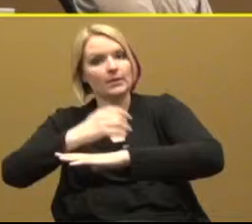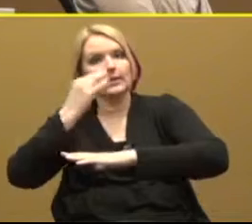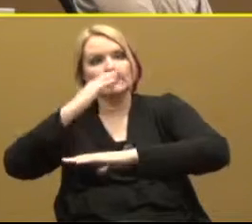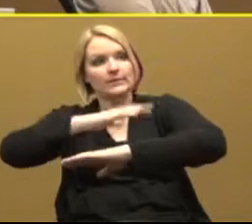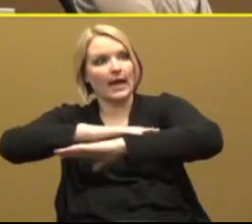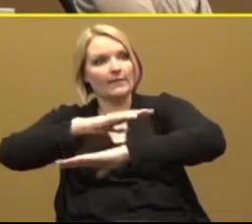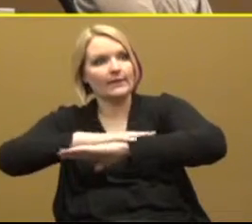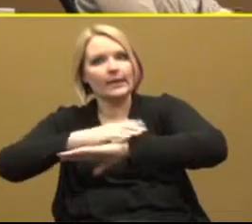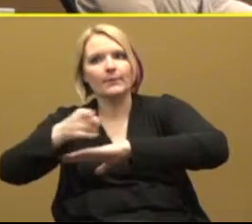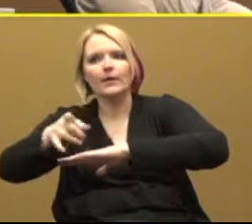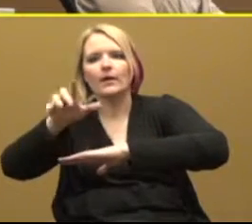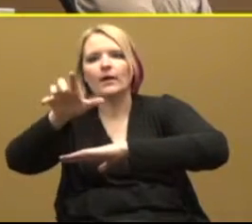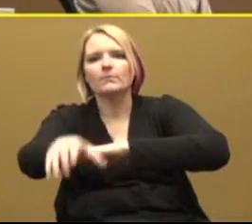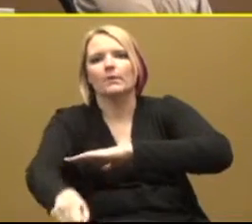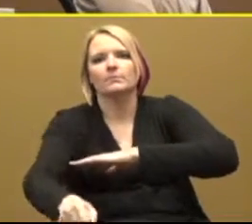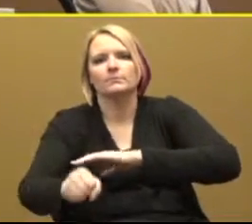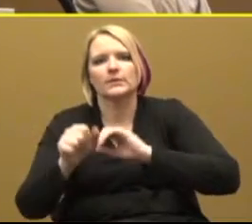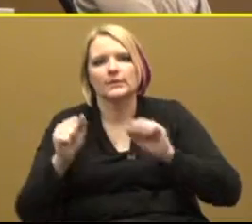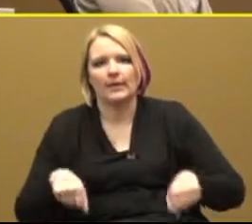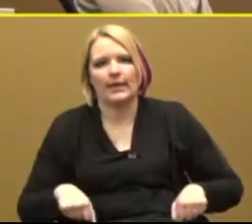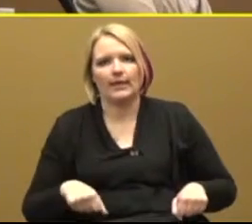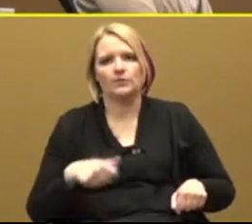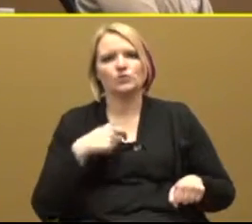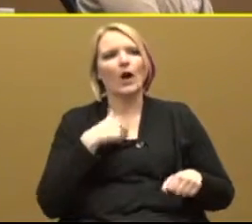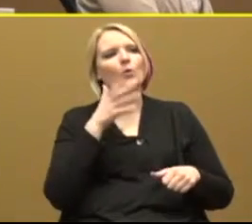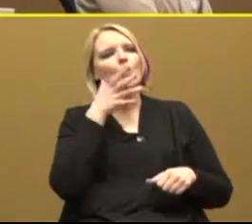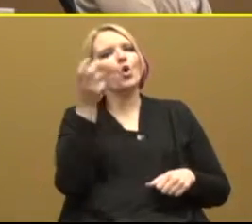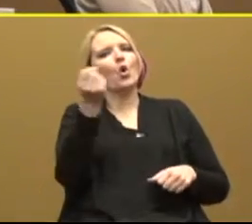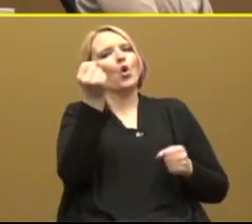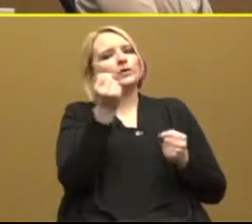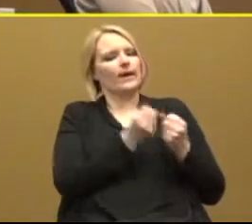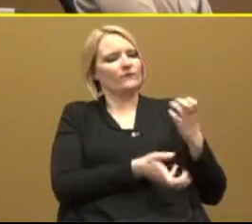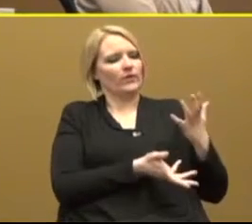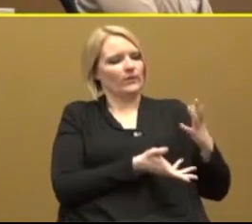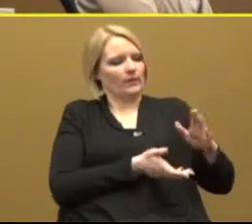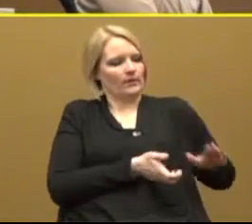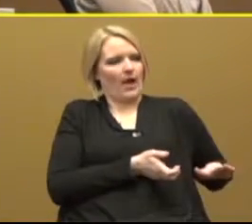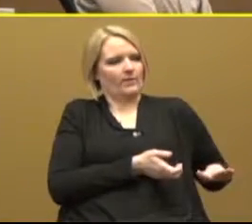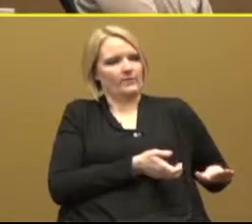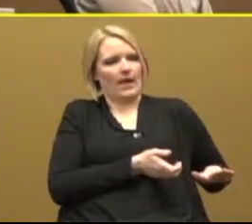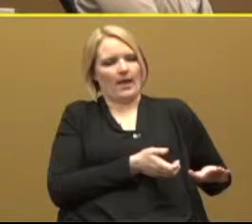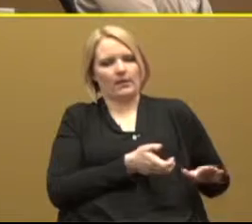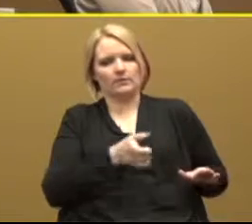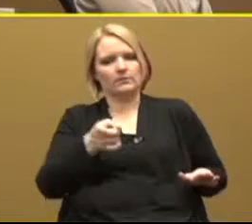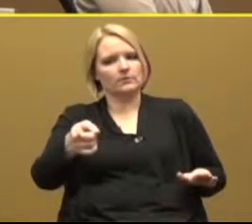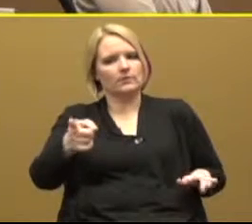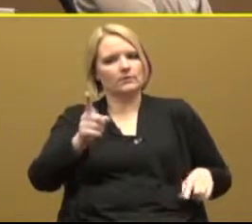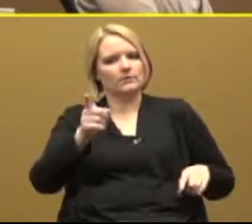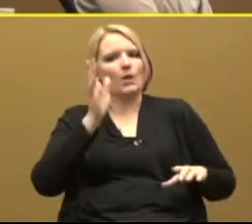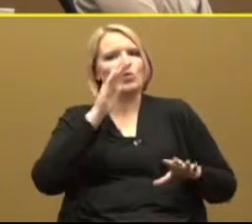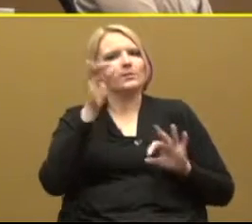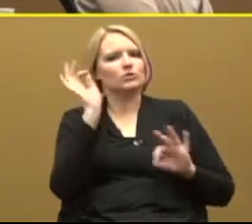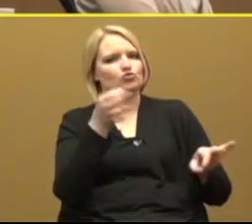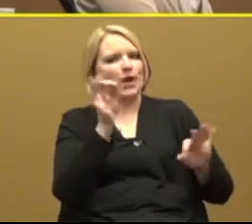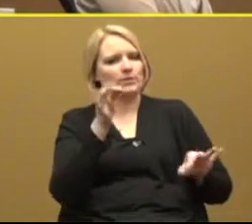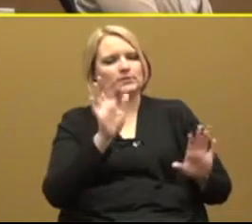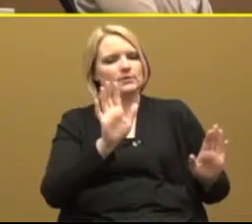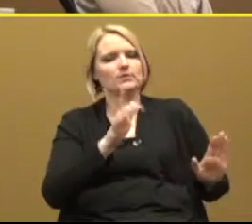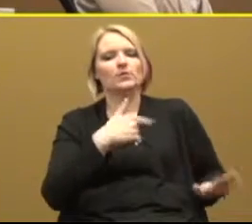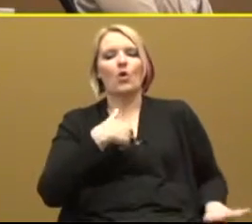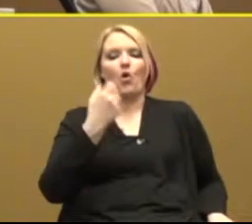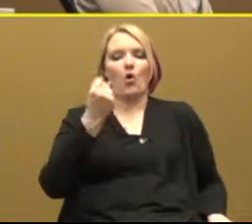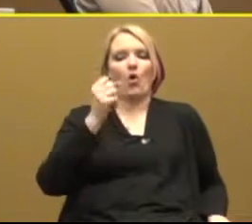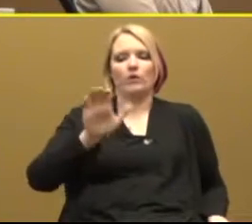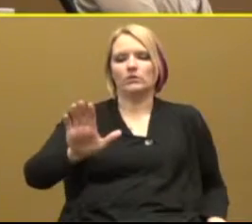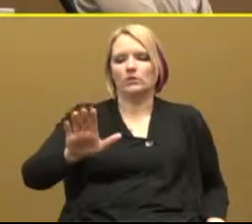on the table? Yep, the child has them in their hand instantly, and the child's very distracted. So